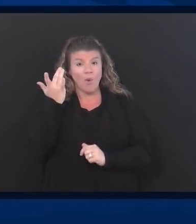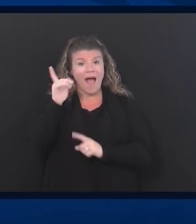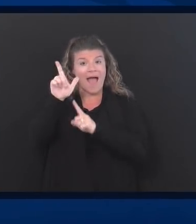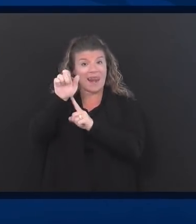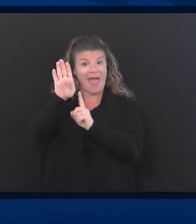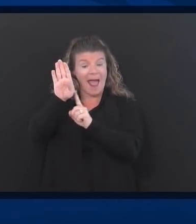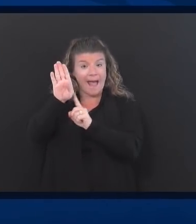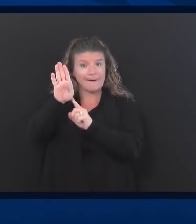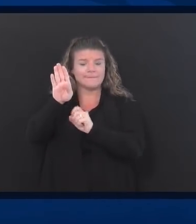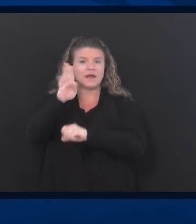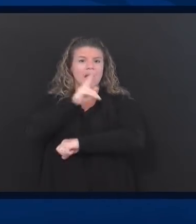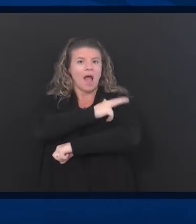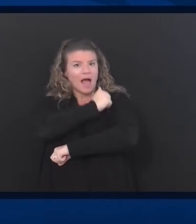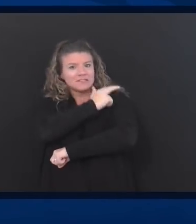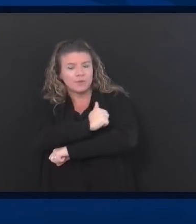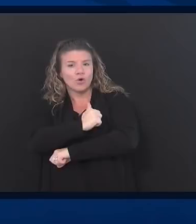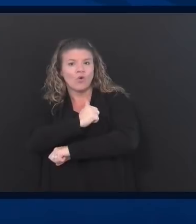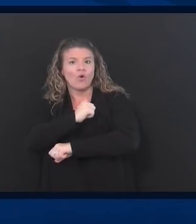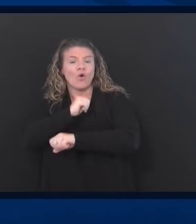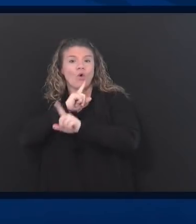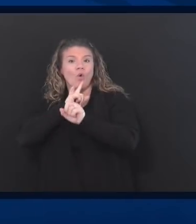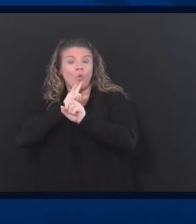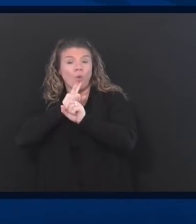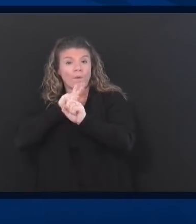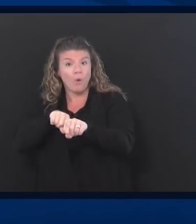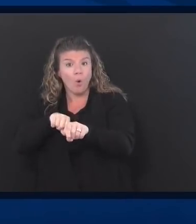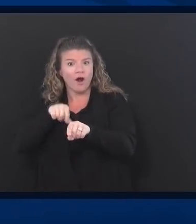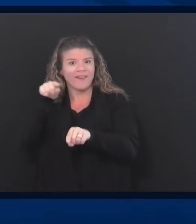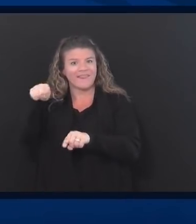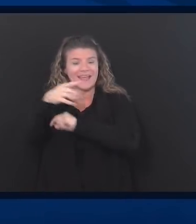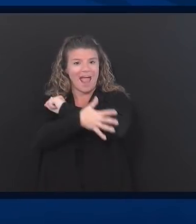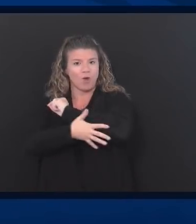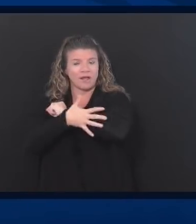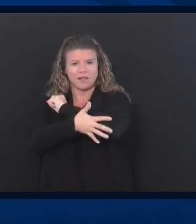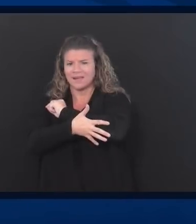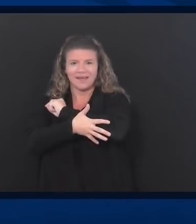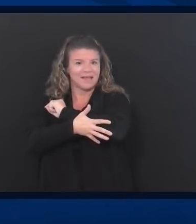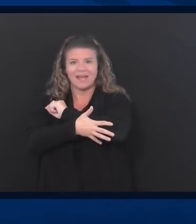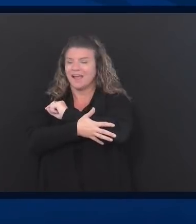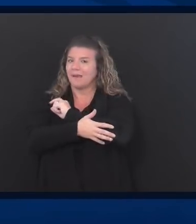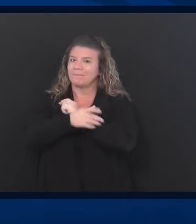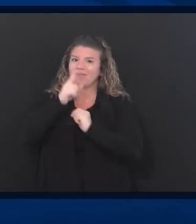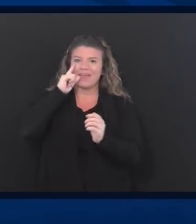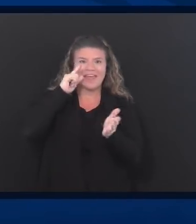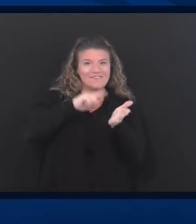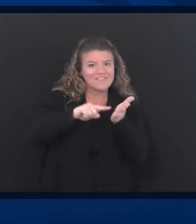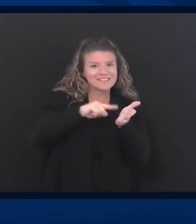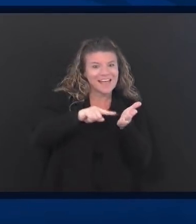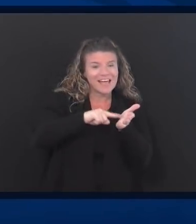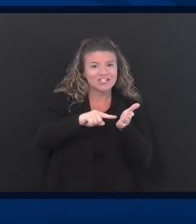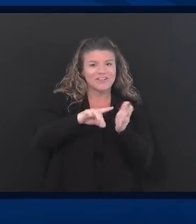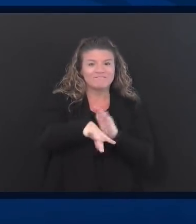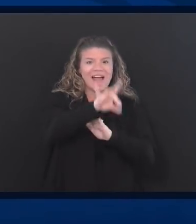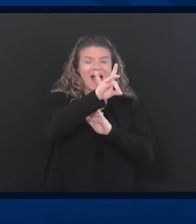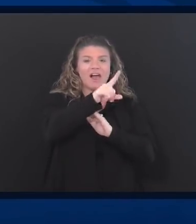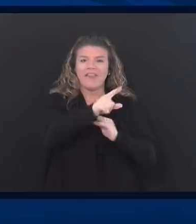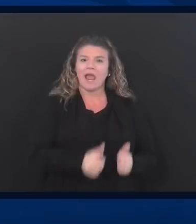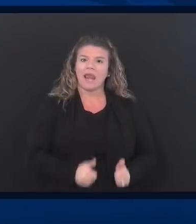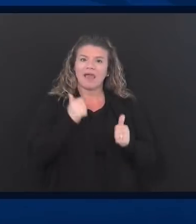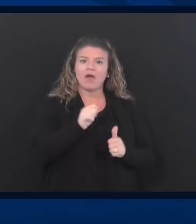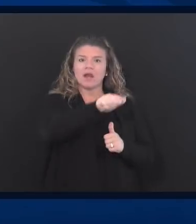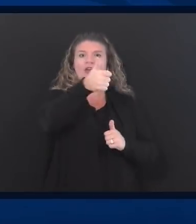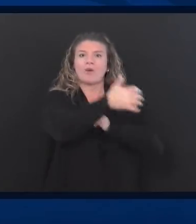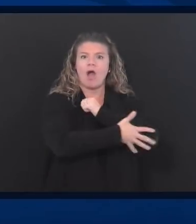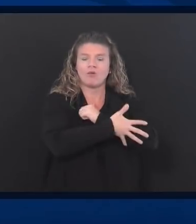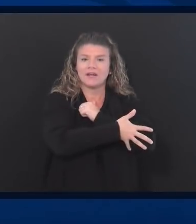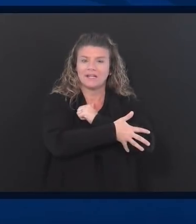in, or a hospital may report an individual coming from one county, but the investigation shows that they actually reside in a different county. So